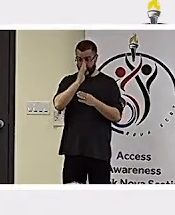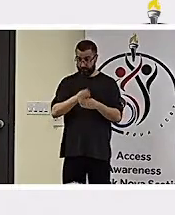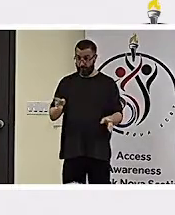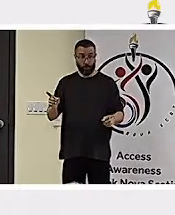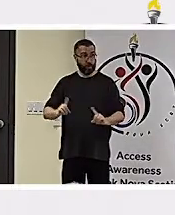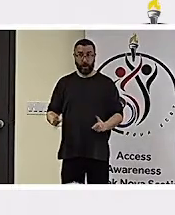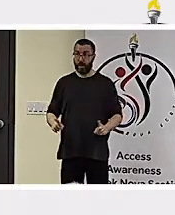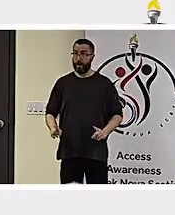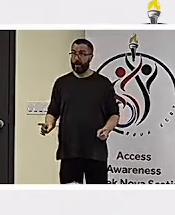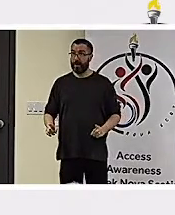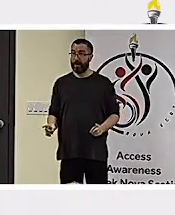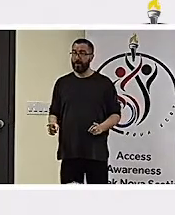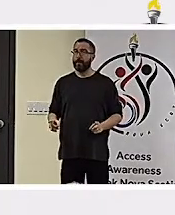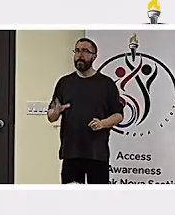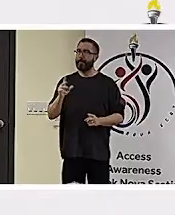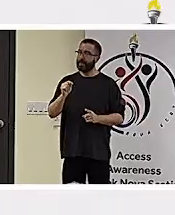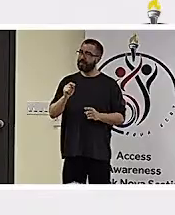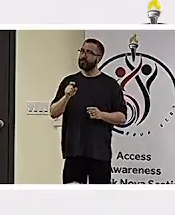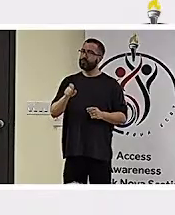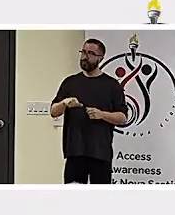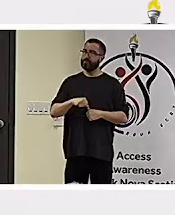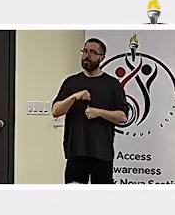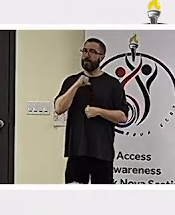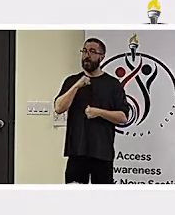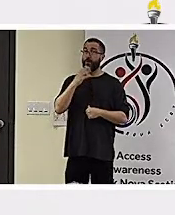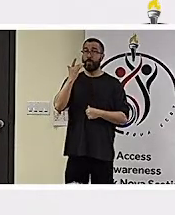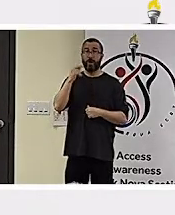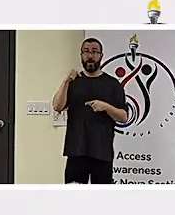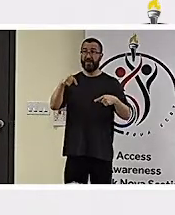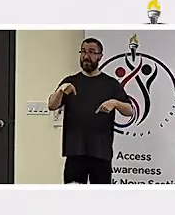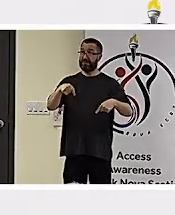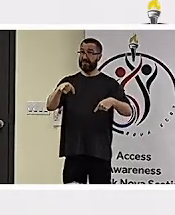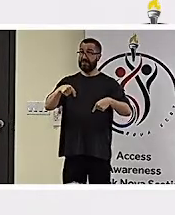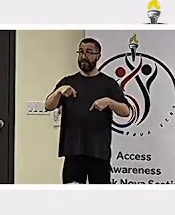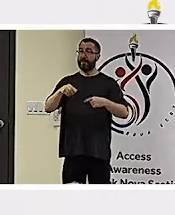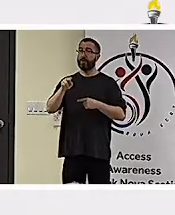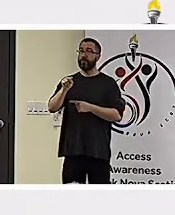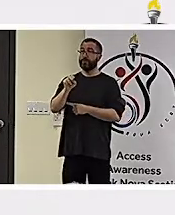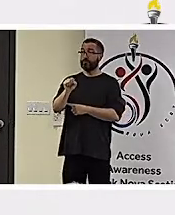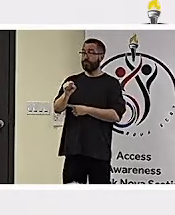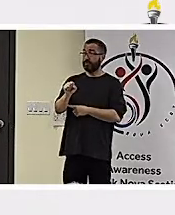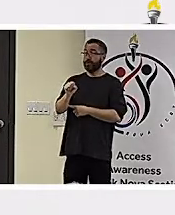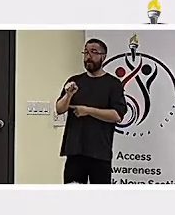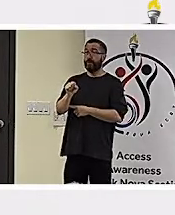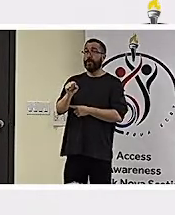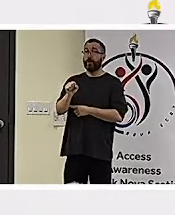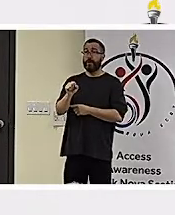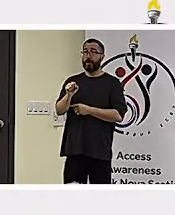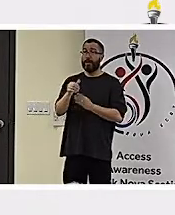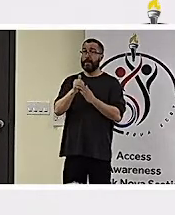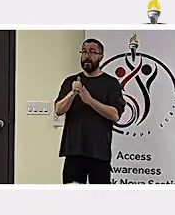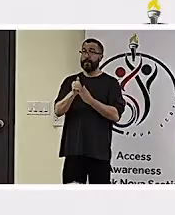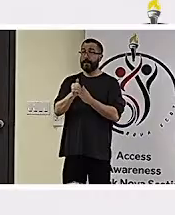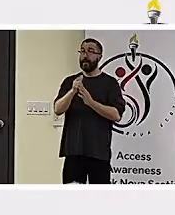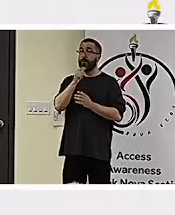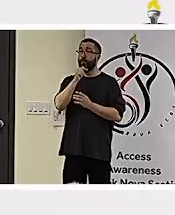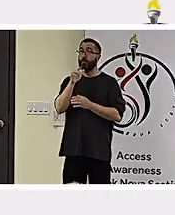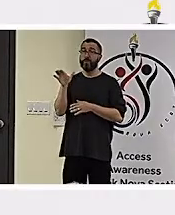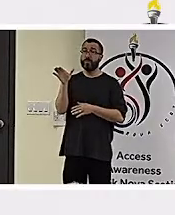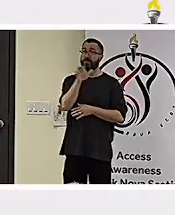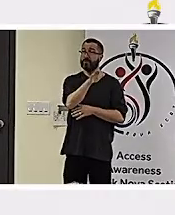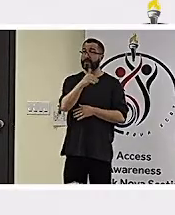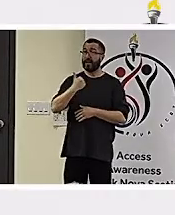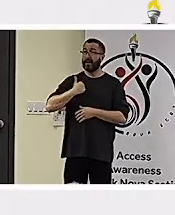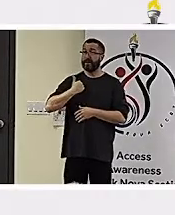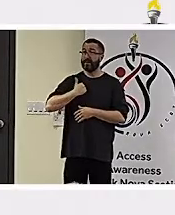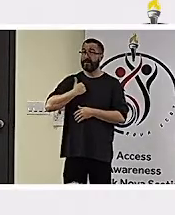pride in, because in this instance, Nova Scotia led the country. And we celebrate